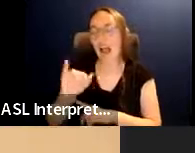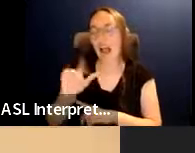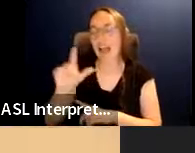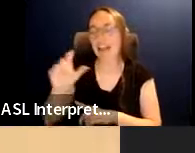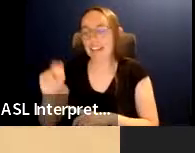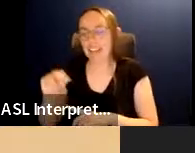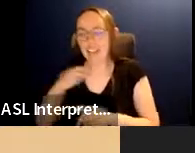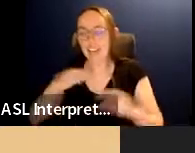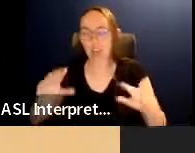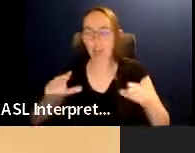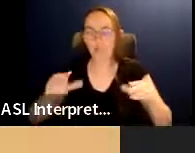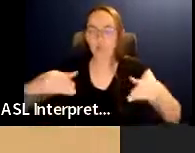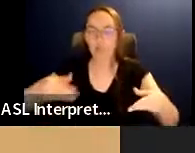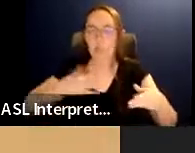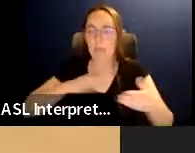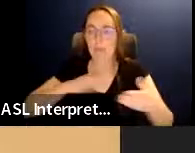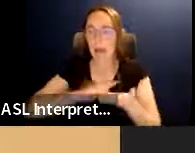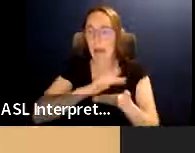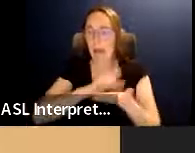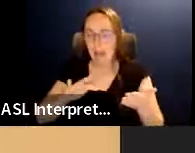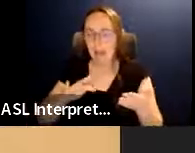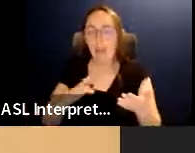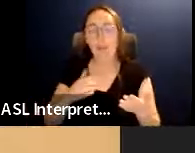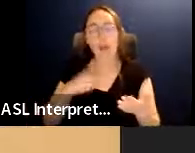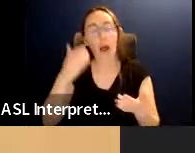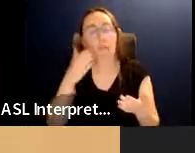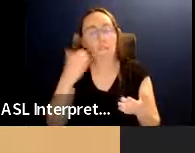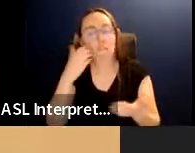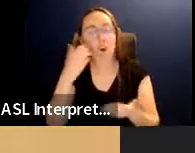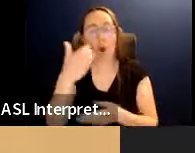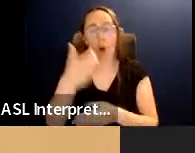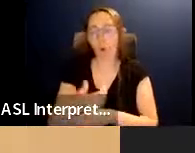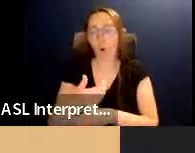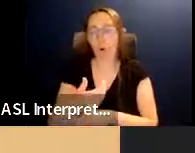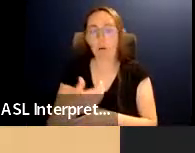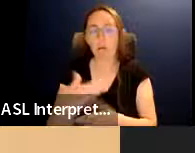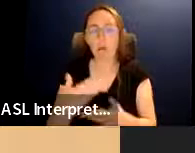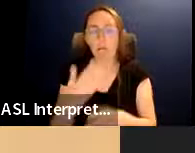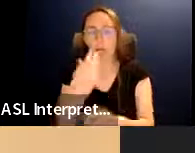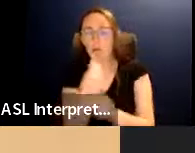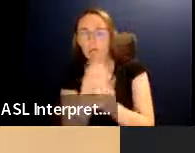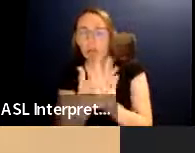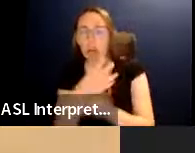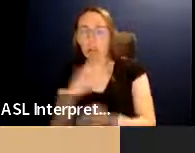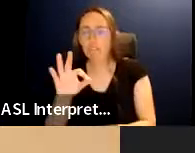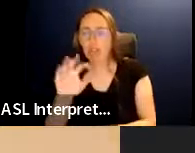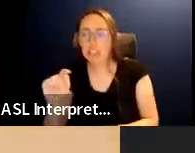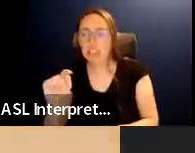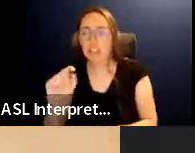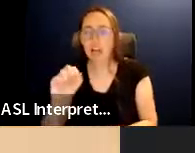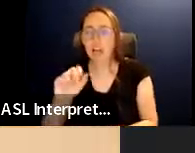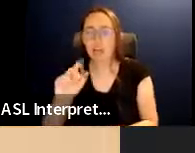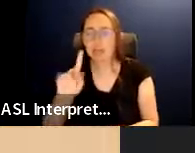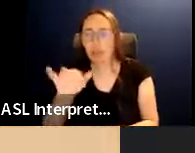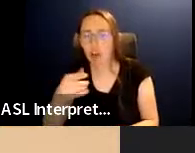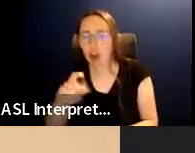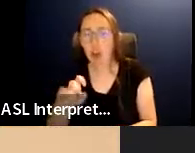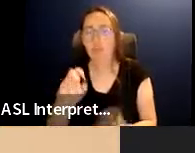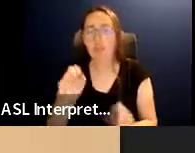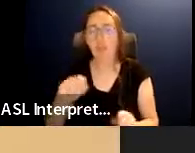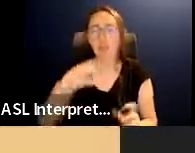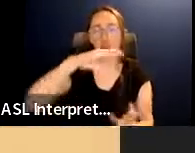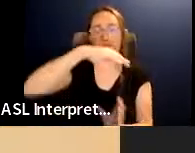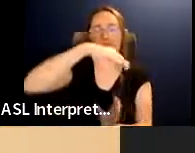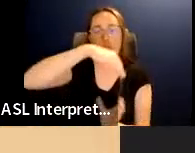phone in there. Maybe I'm using FaceTime or Skype with that. So that's something portable. I can also turn it on